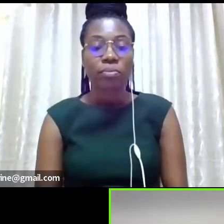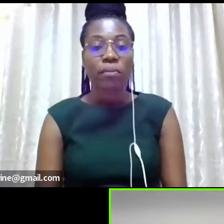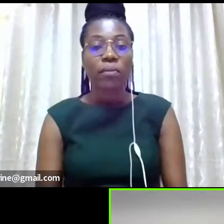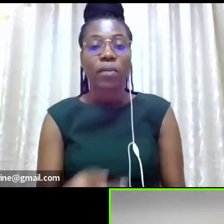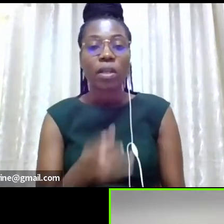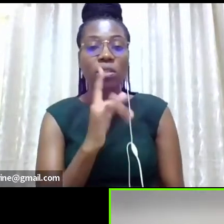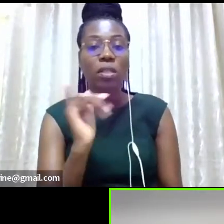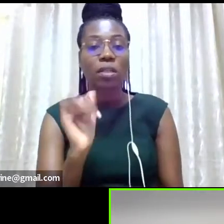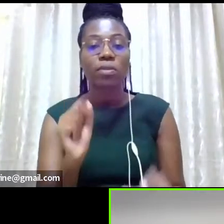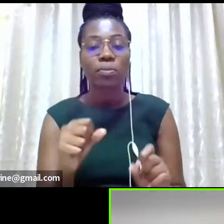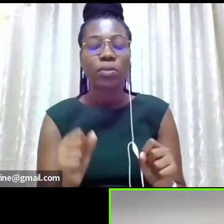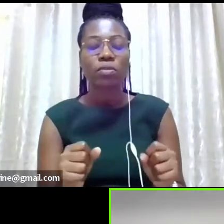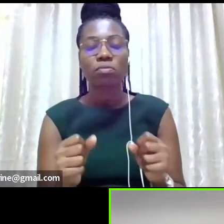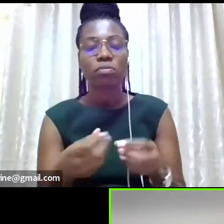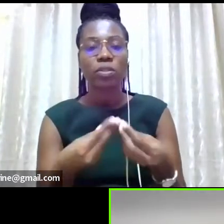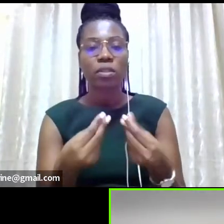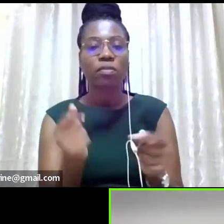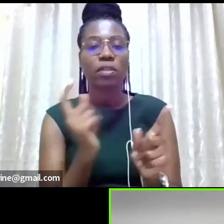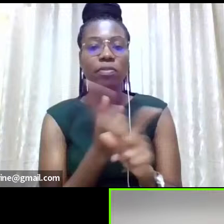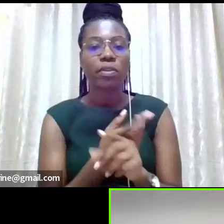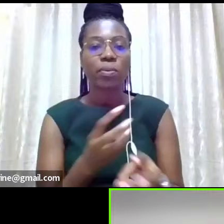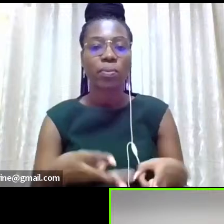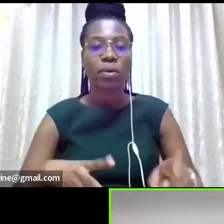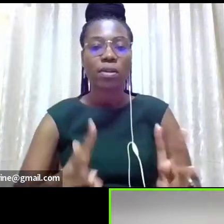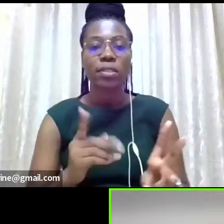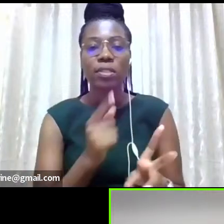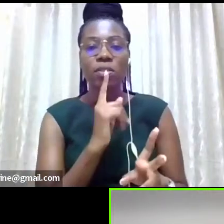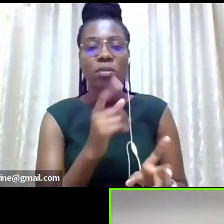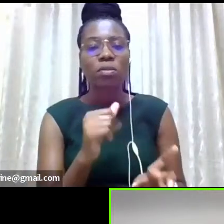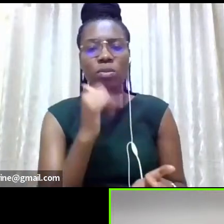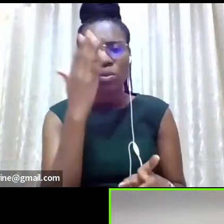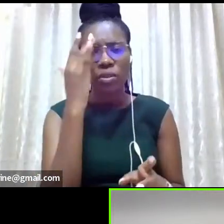handled differently. I don't know whether you have anything to add, Richard.